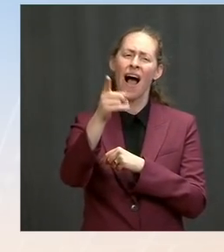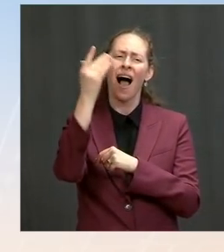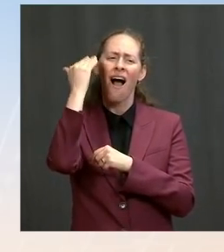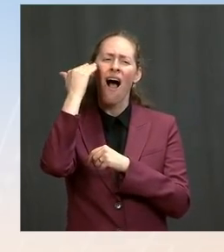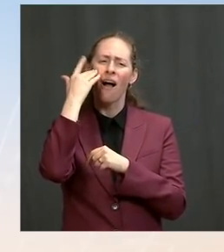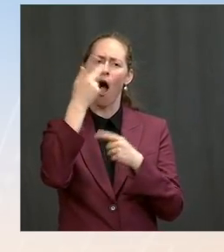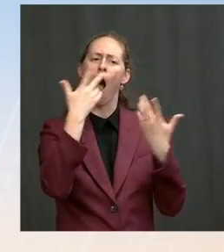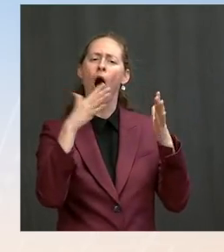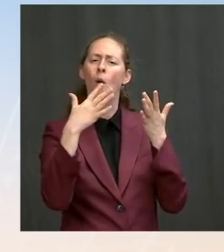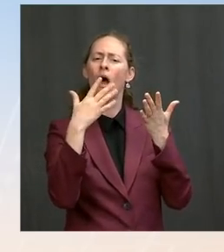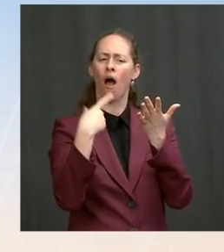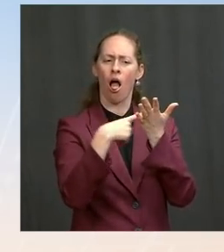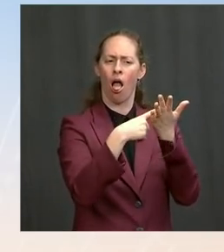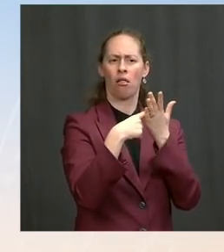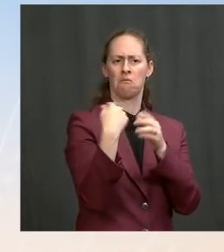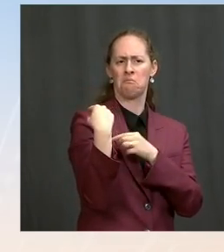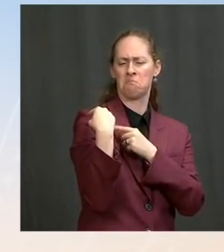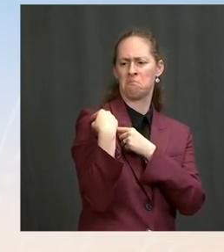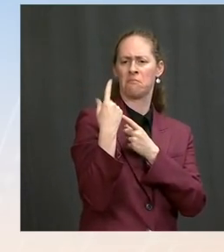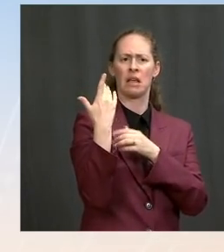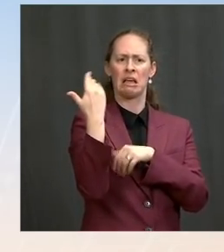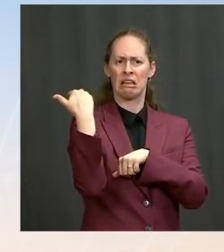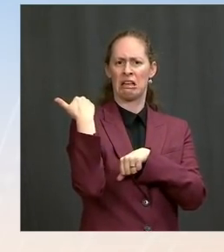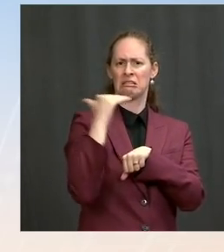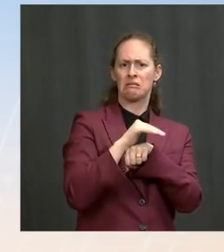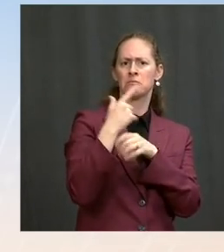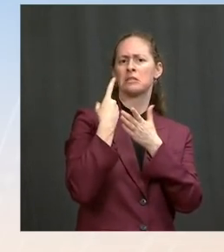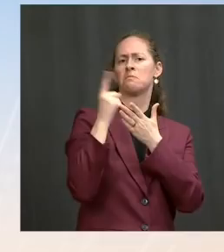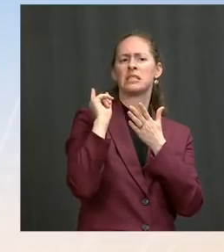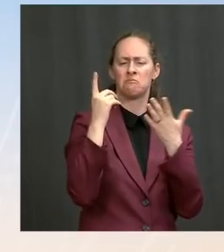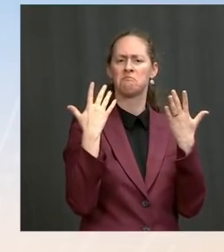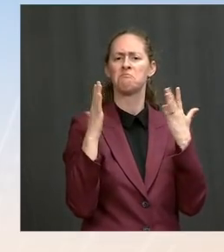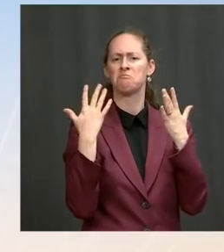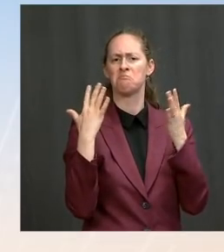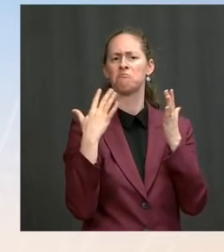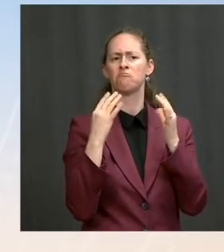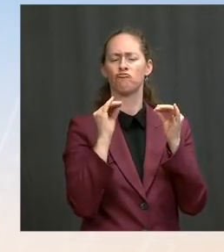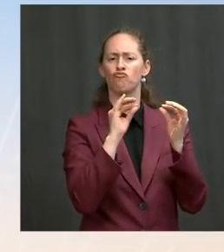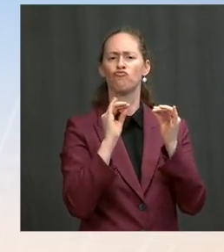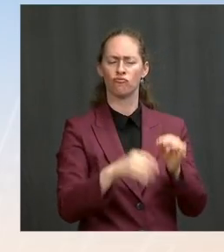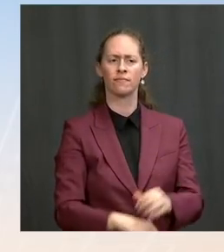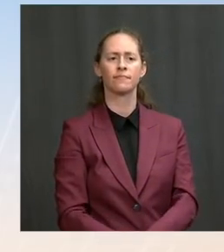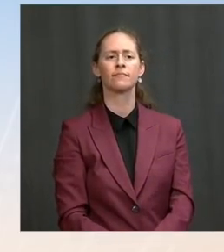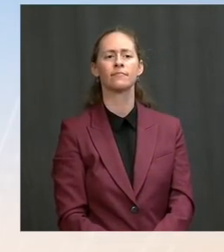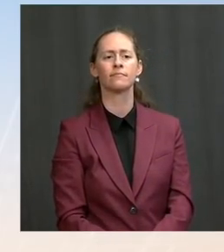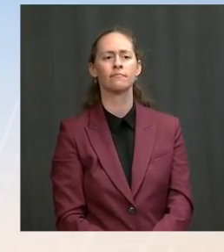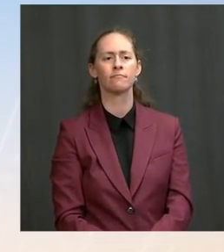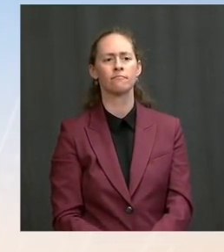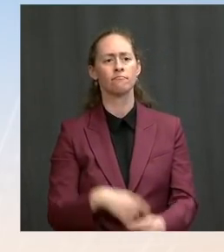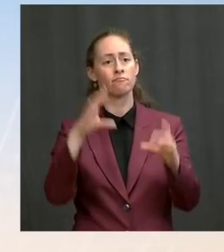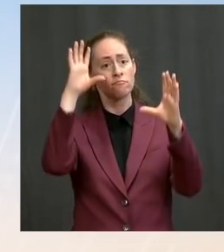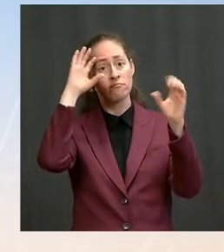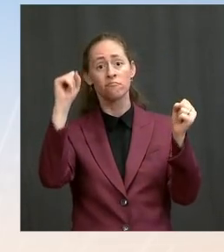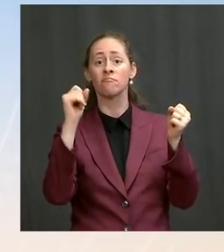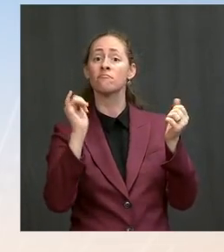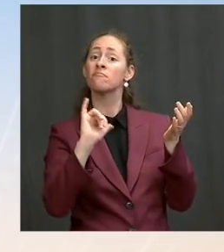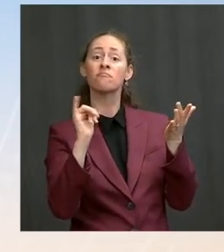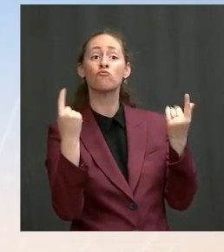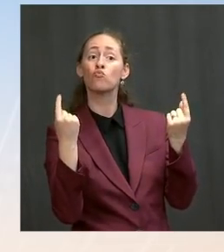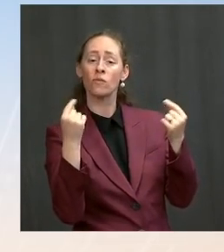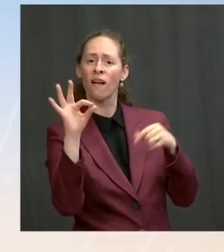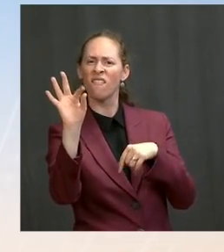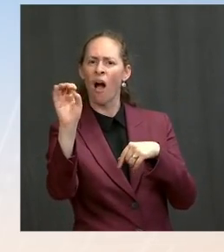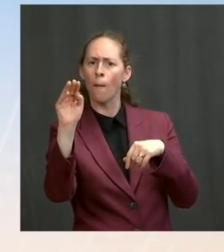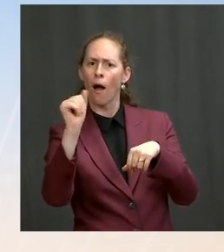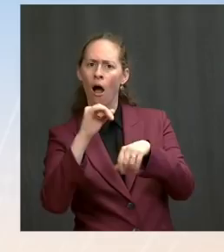conversation late last week. Also, the president sent his FEMA administrator down on Sunday. The president spoke with his FEMA administrator to get an update